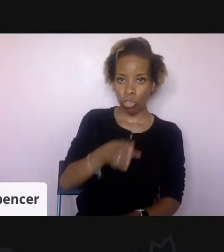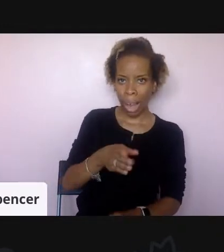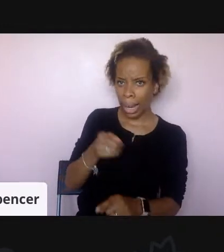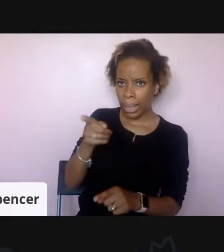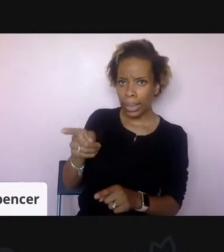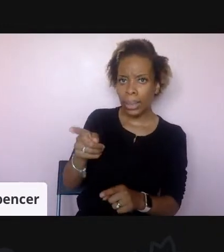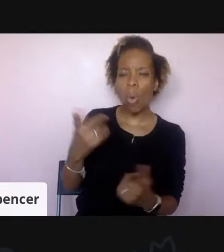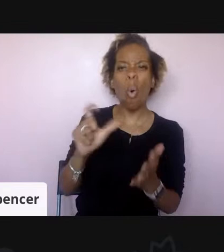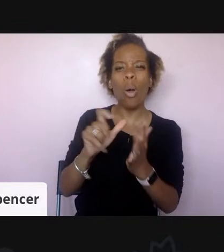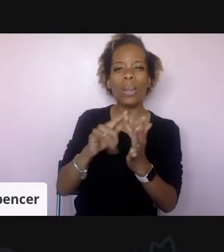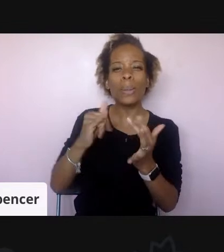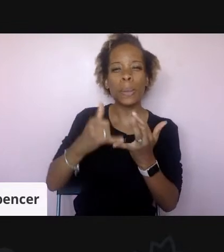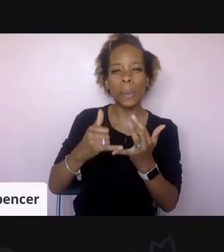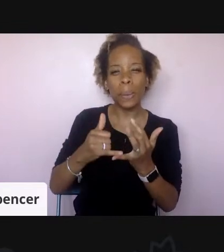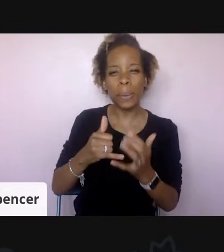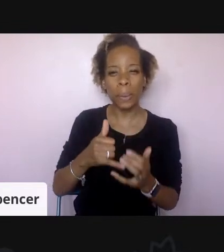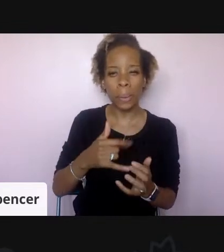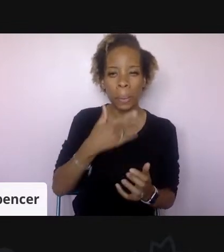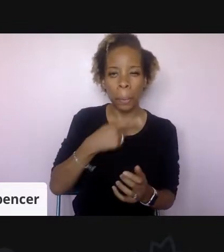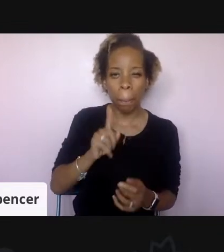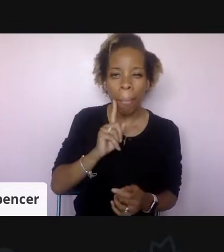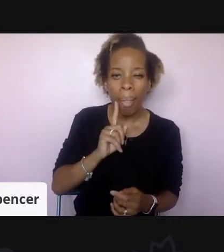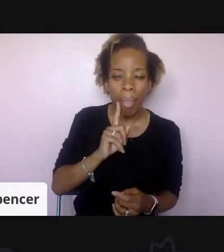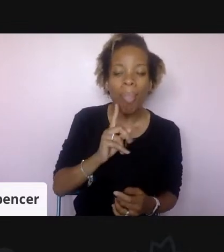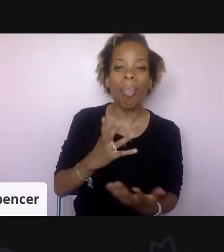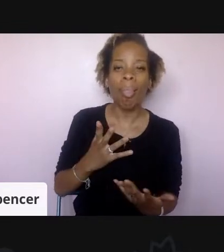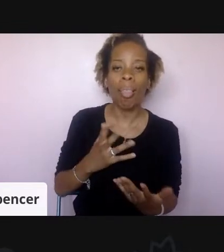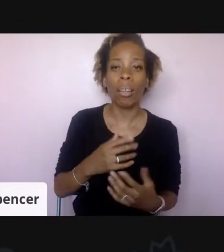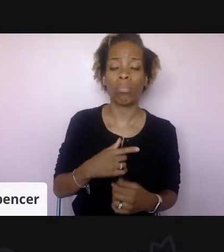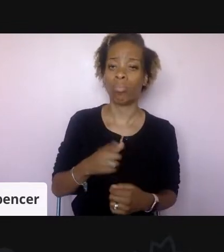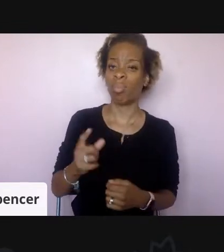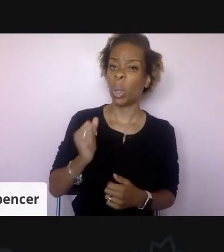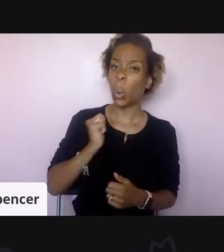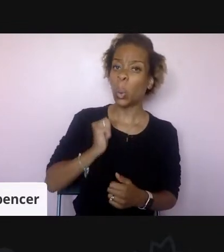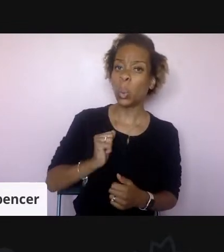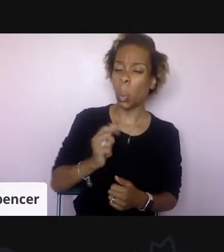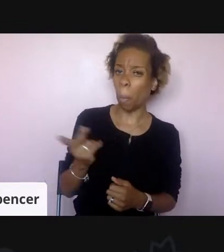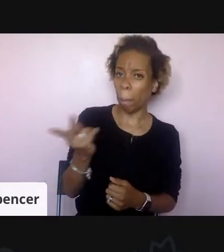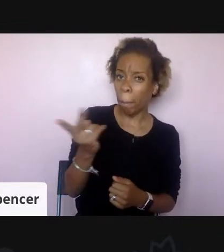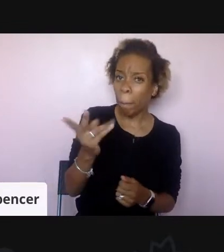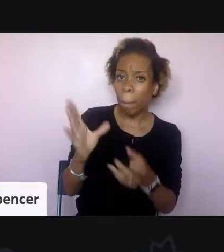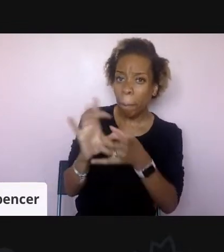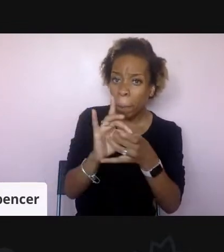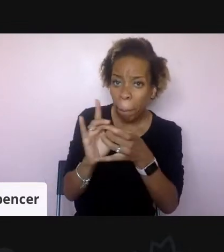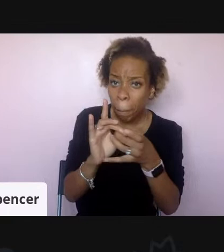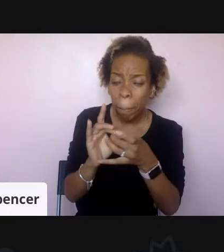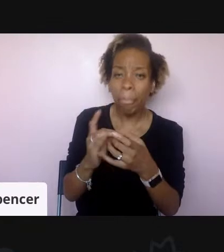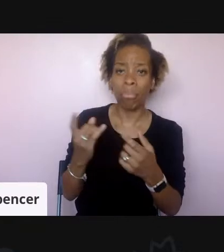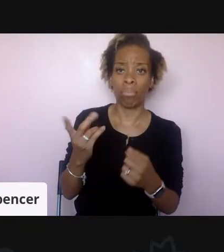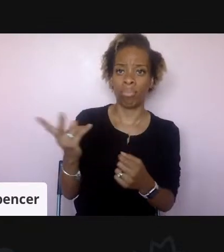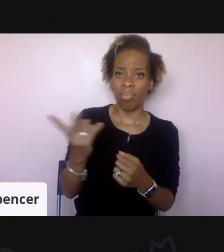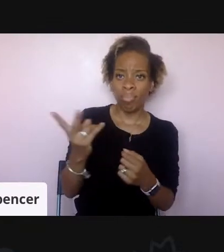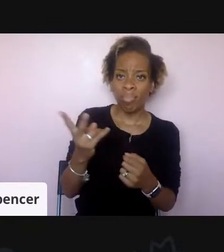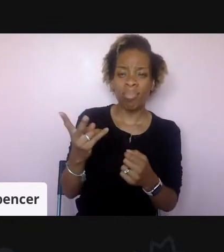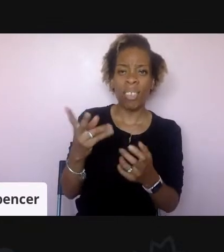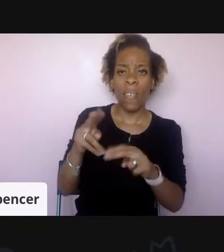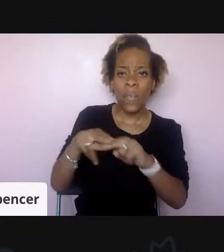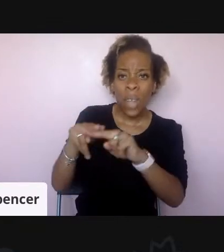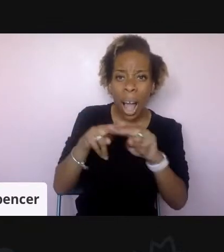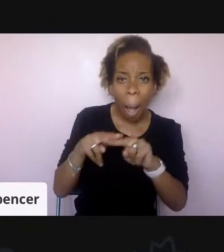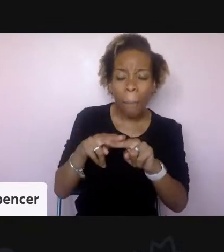people. This can include assumptions about relationships, family life, caring